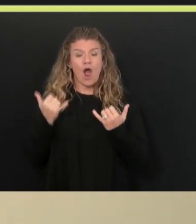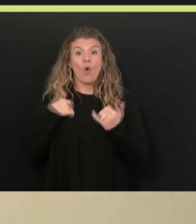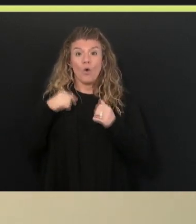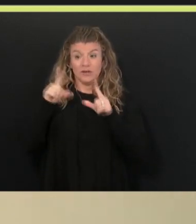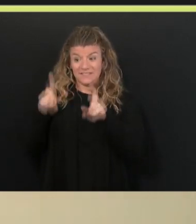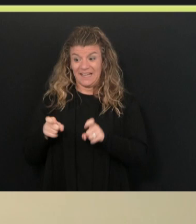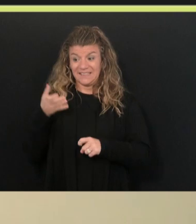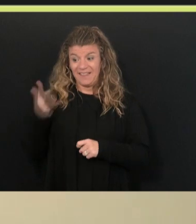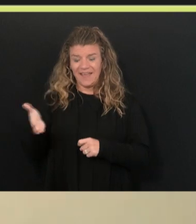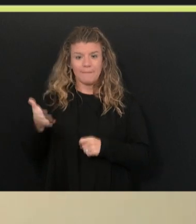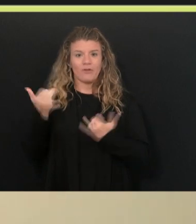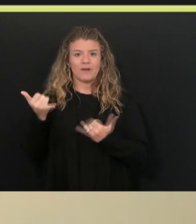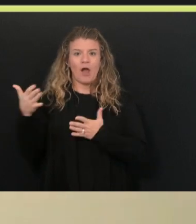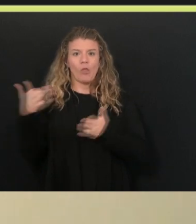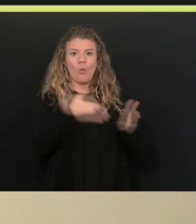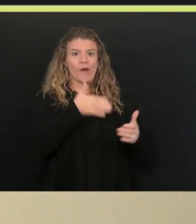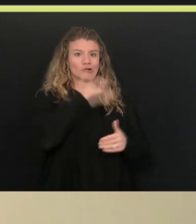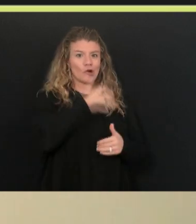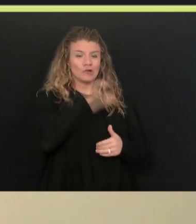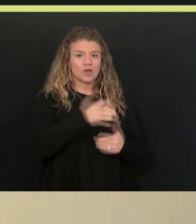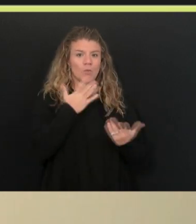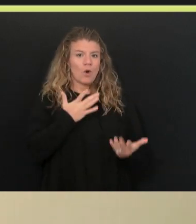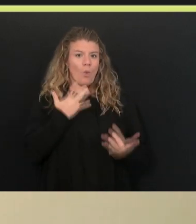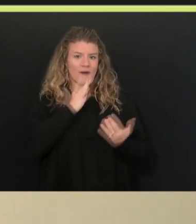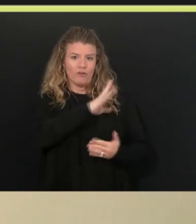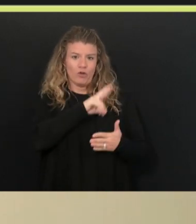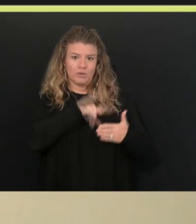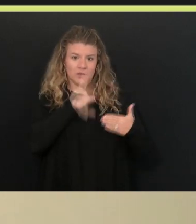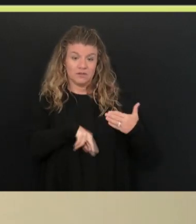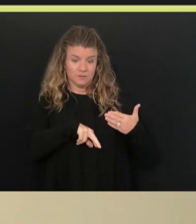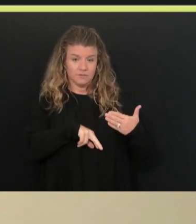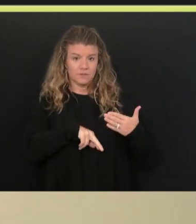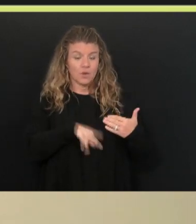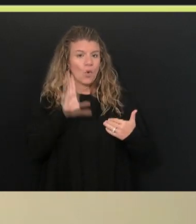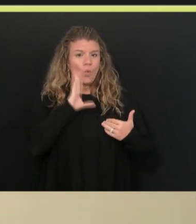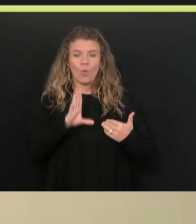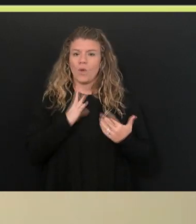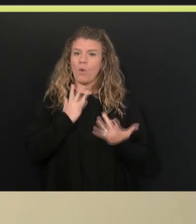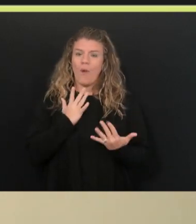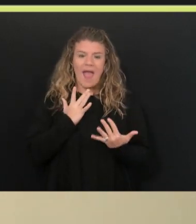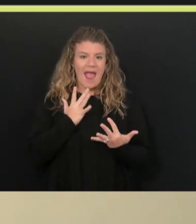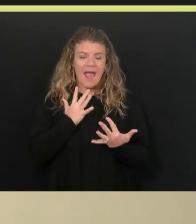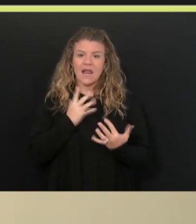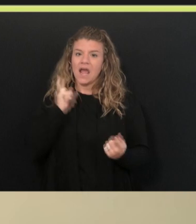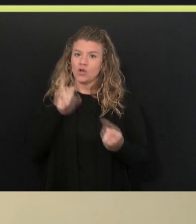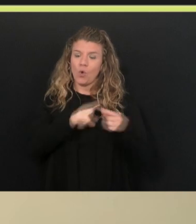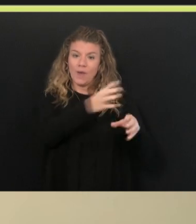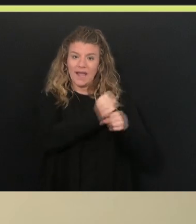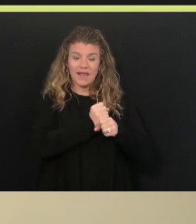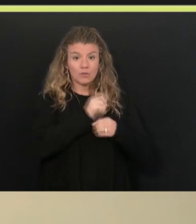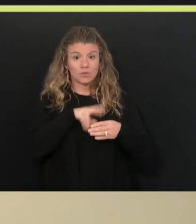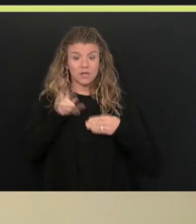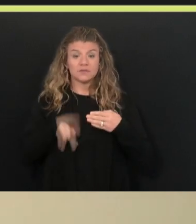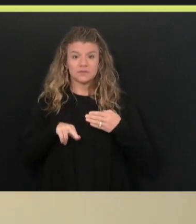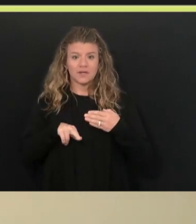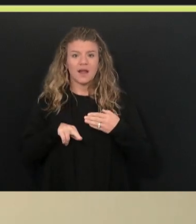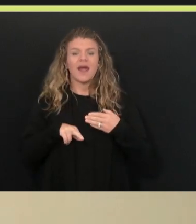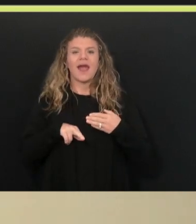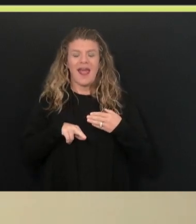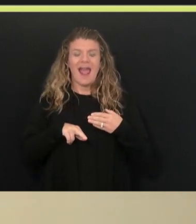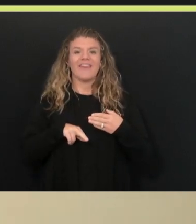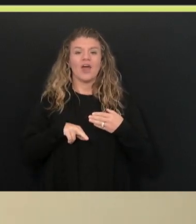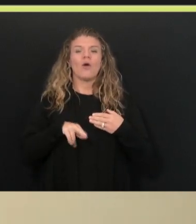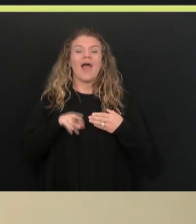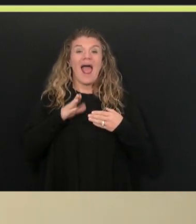their way to Charleston. We will wait and look at these test results and then get the expert